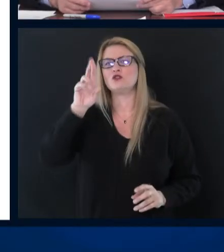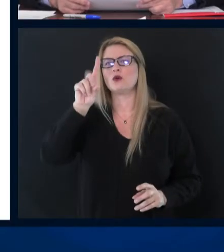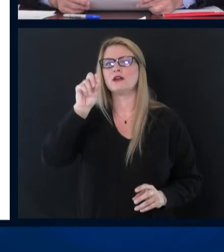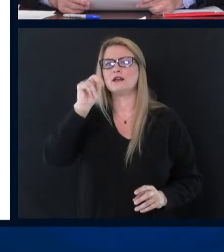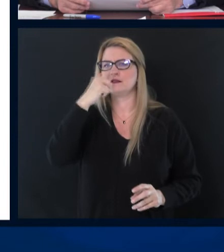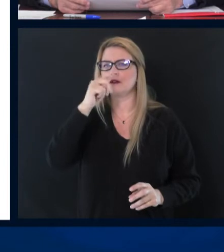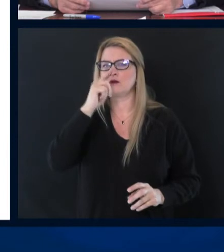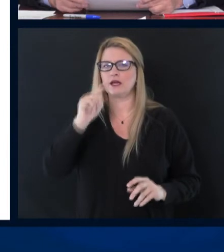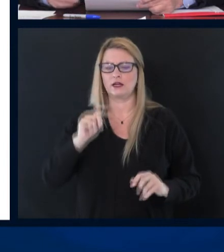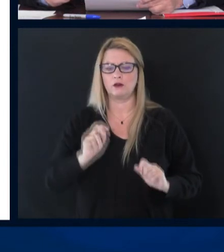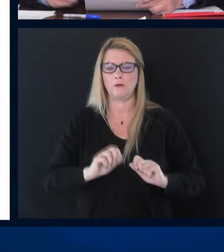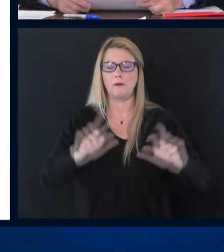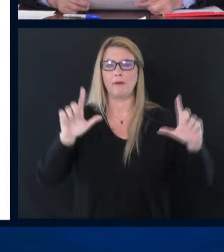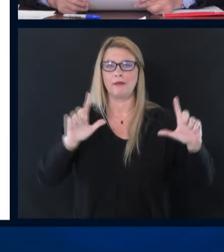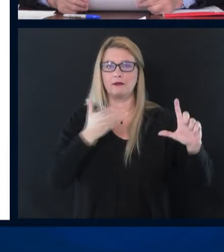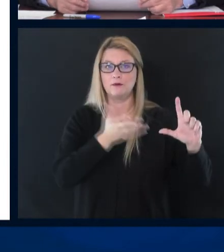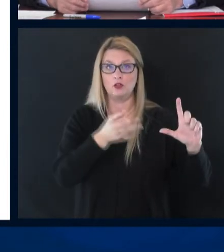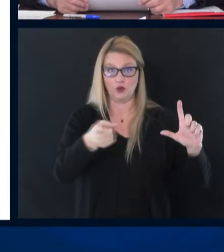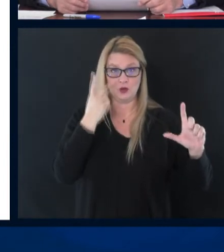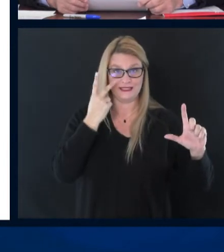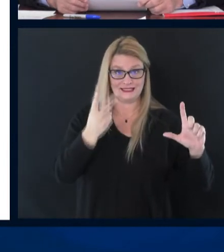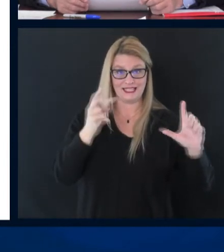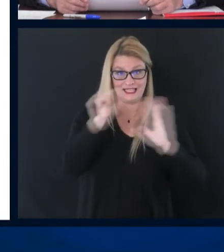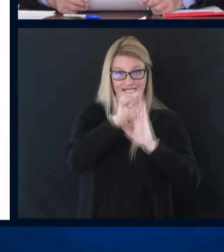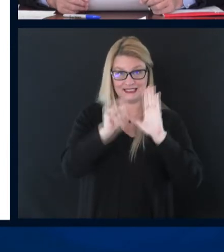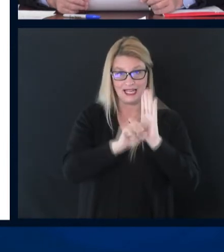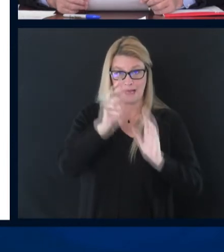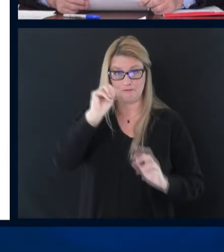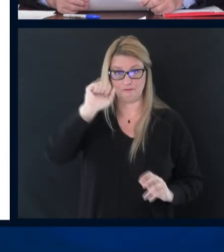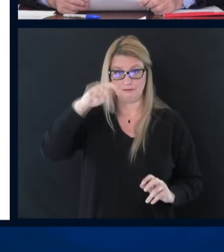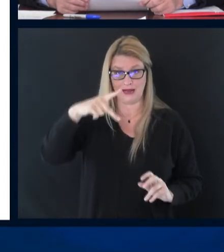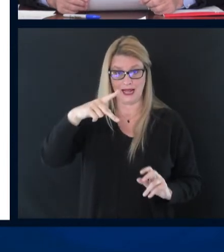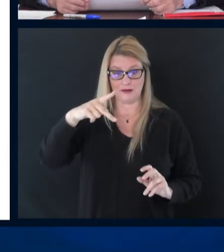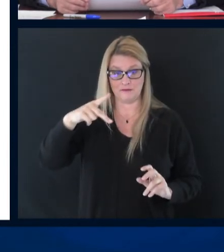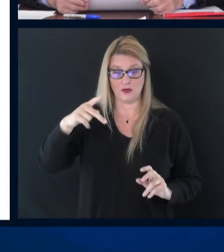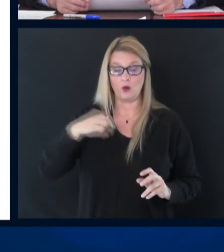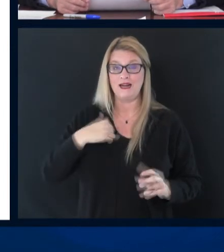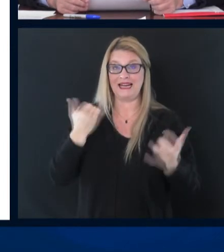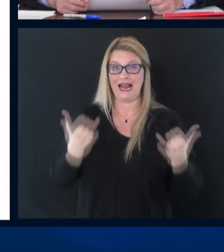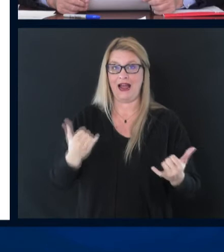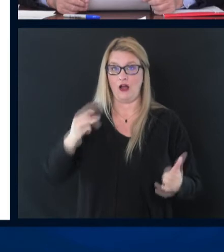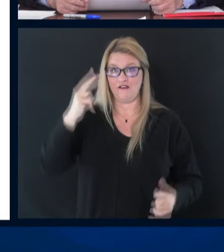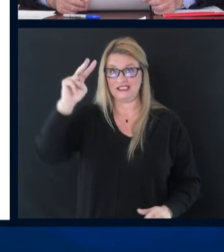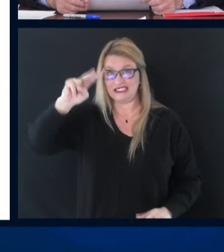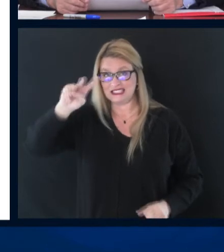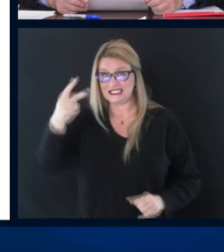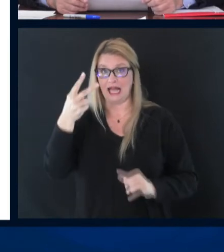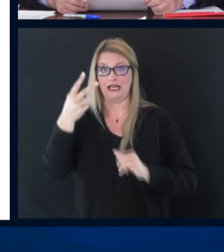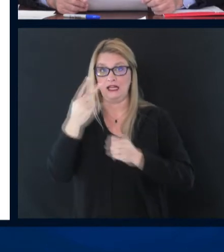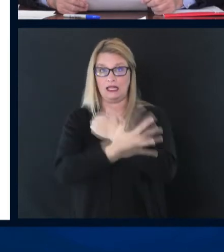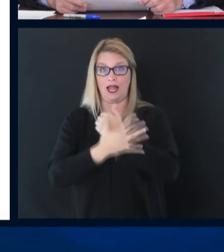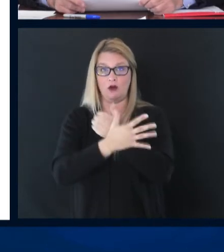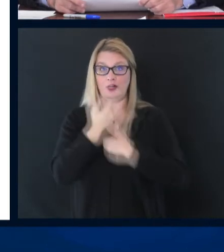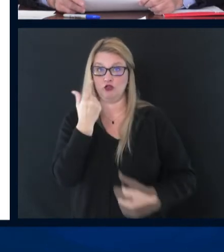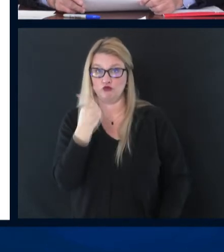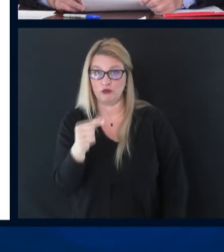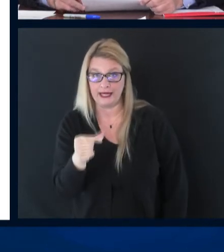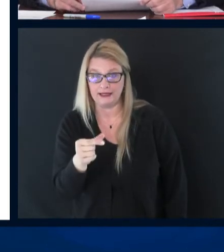state map just one second. You see from our state map, we've picked up another county in green, hallelujah, and